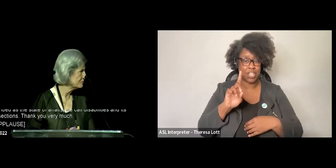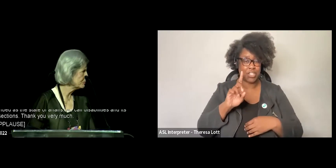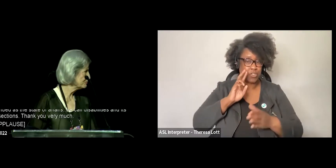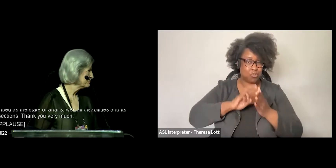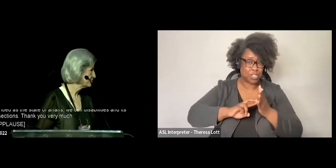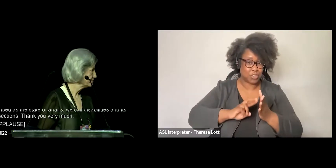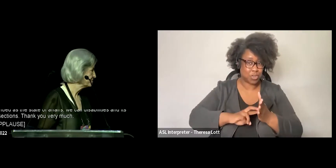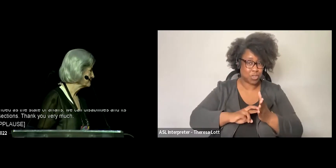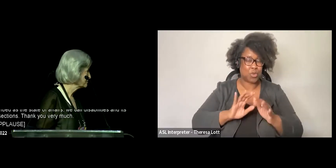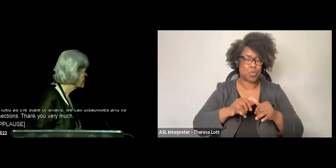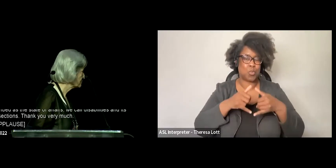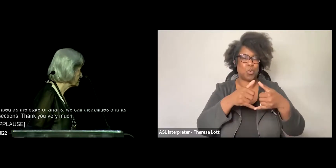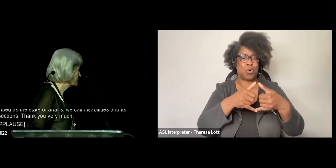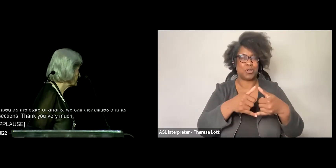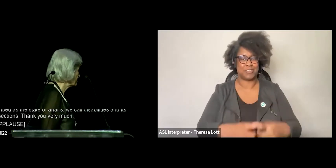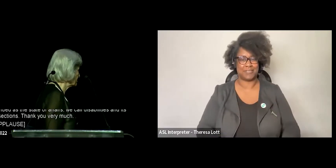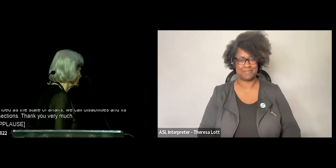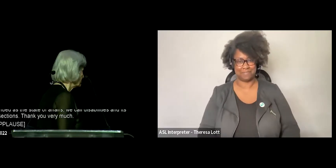Award.